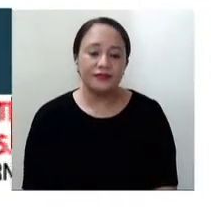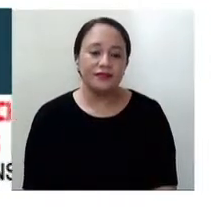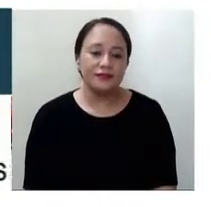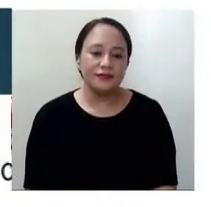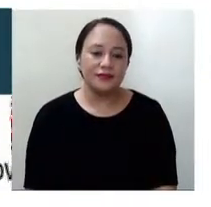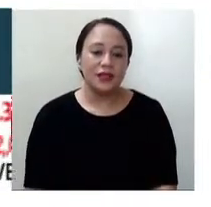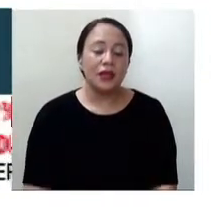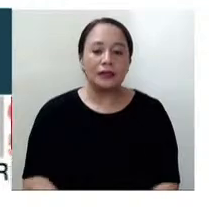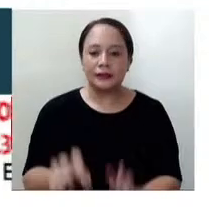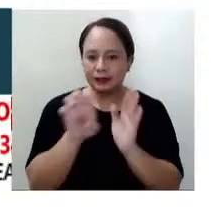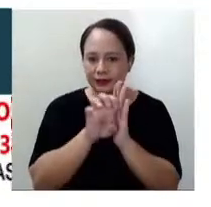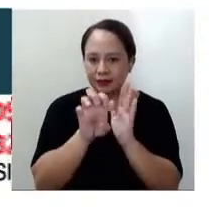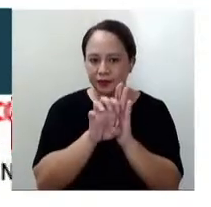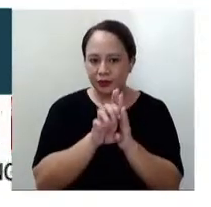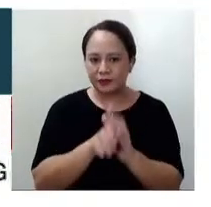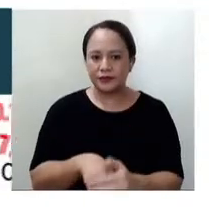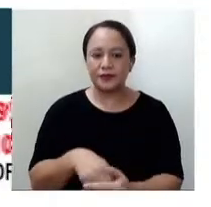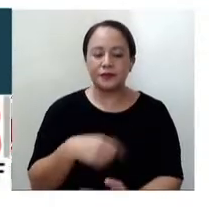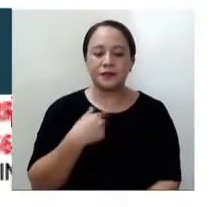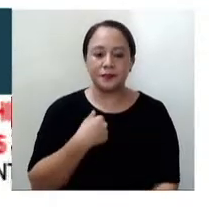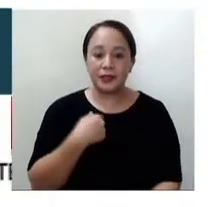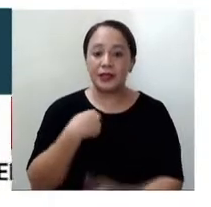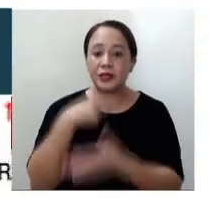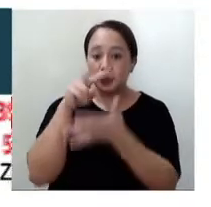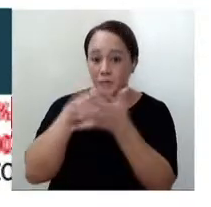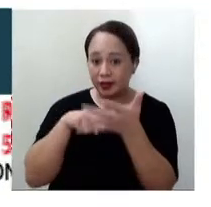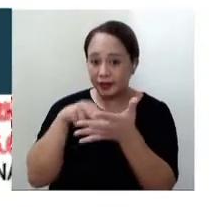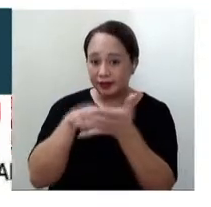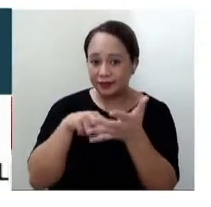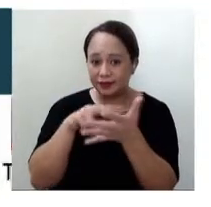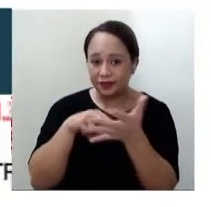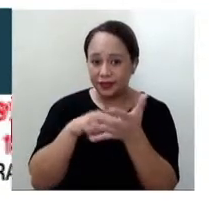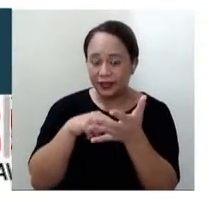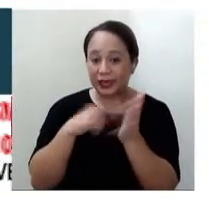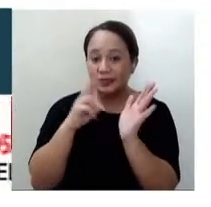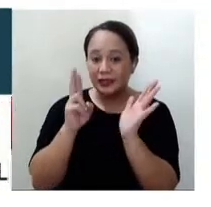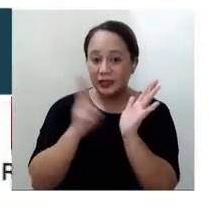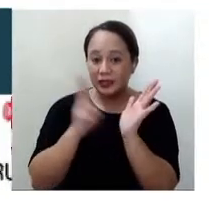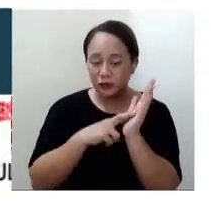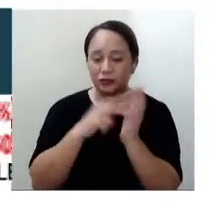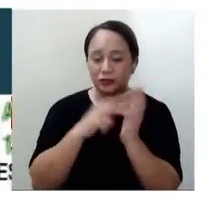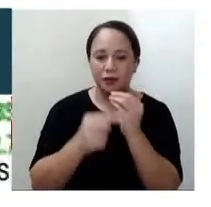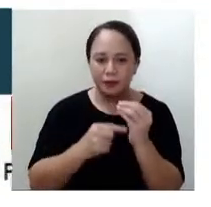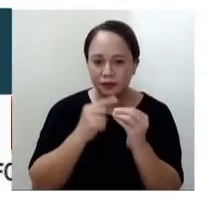Well, for example, I mean, I read in the report about